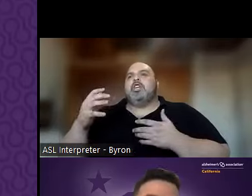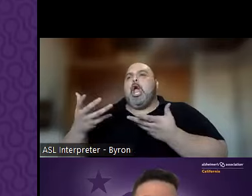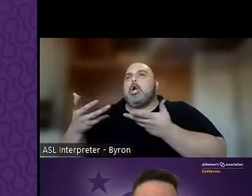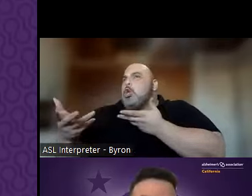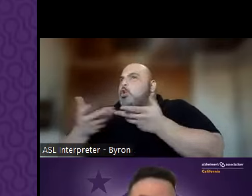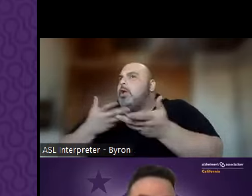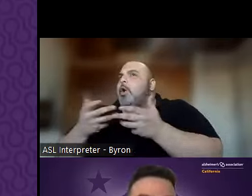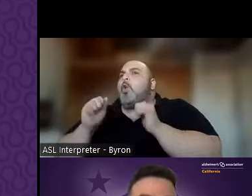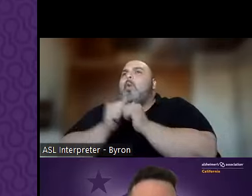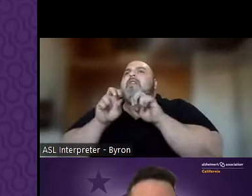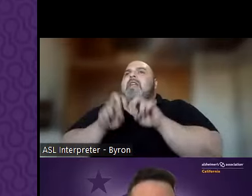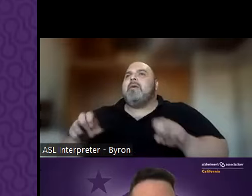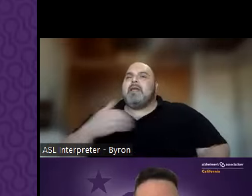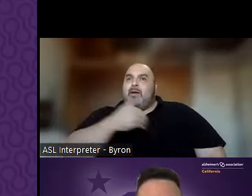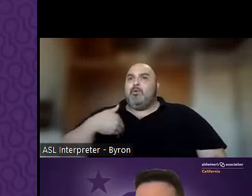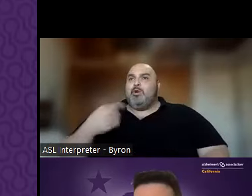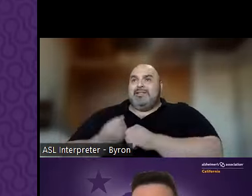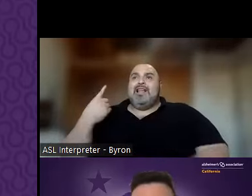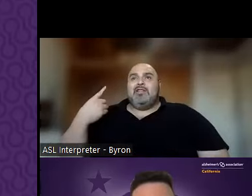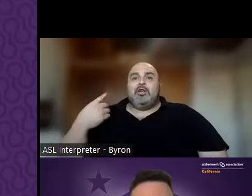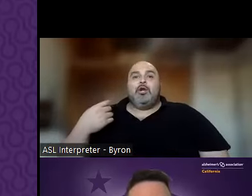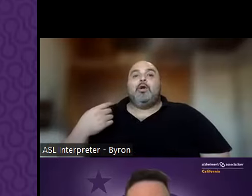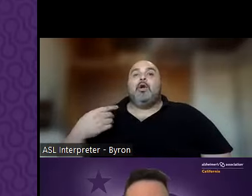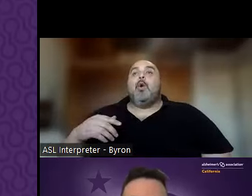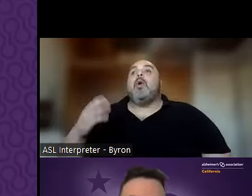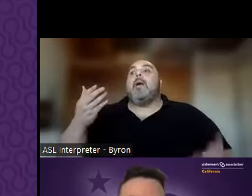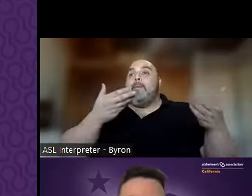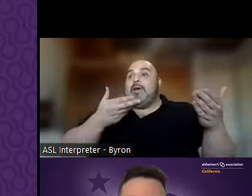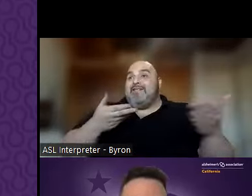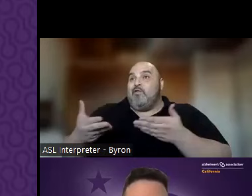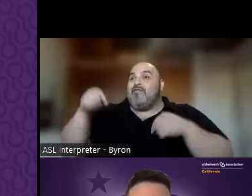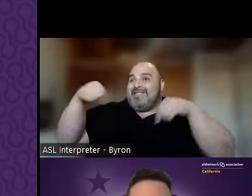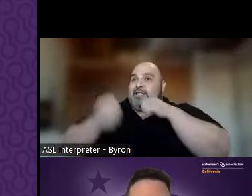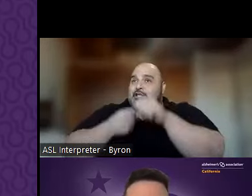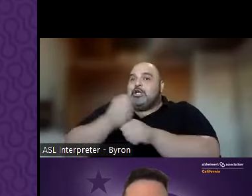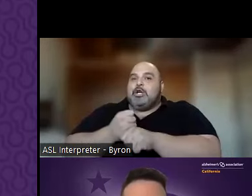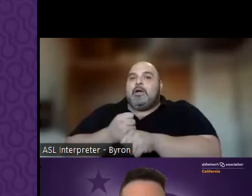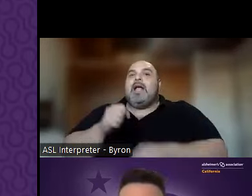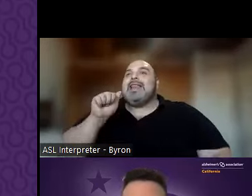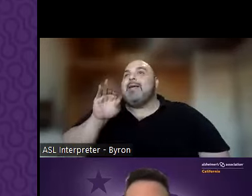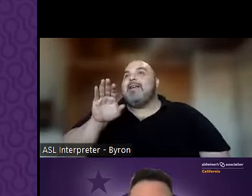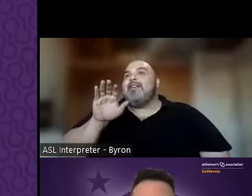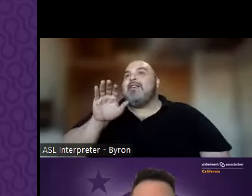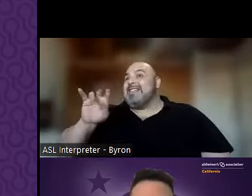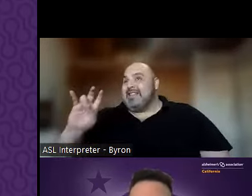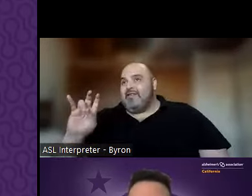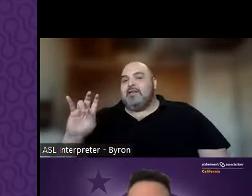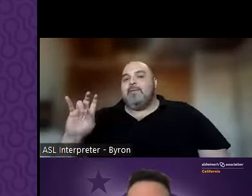with committee members last year, we're bringing forward this year in AB 387.